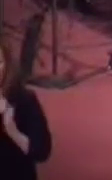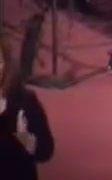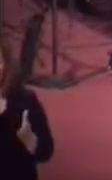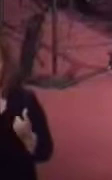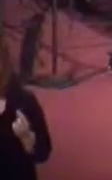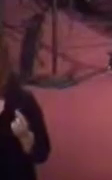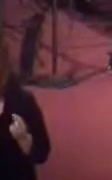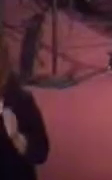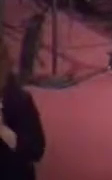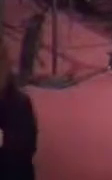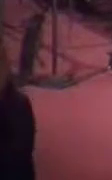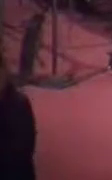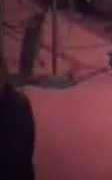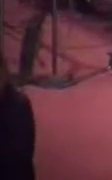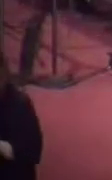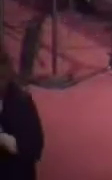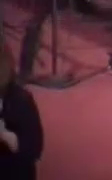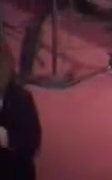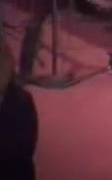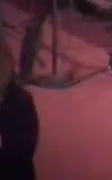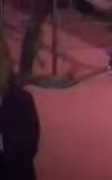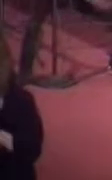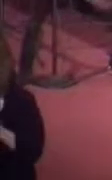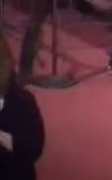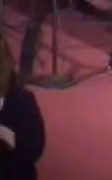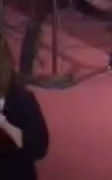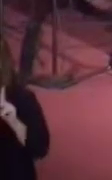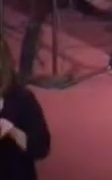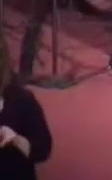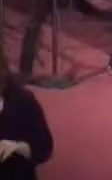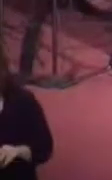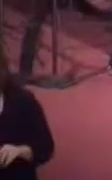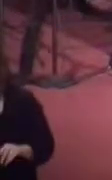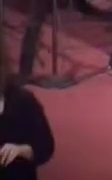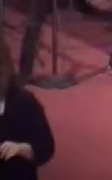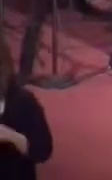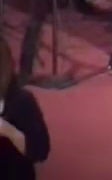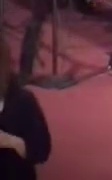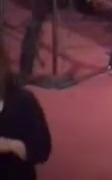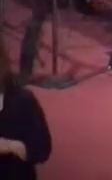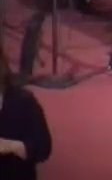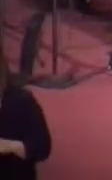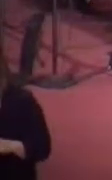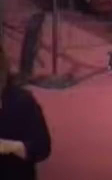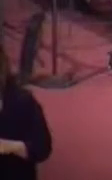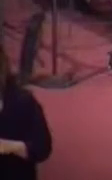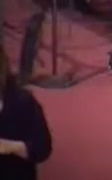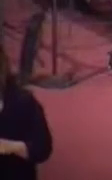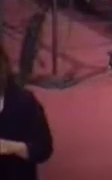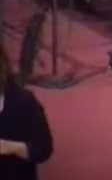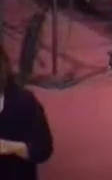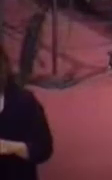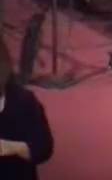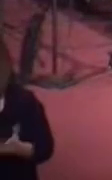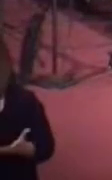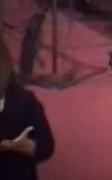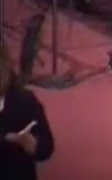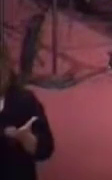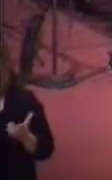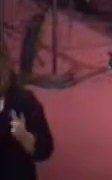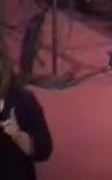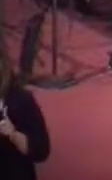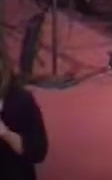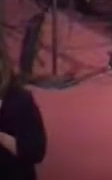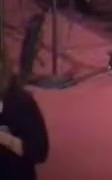It's prayer. And what do you find people who do not understand God and who do not know the ways of the Lord, they attack